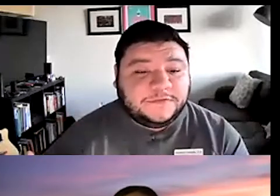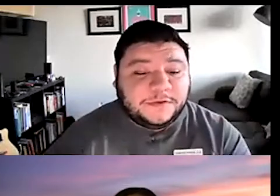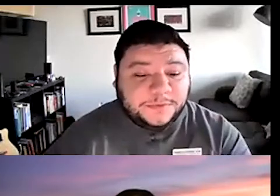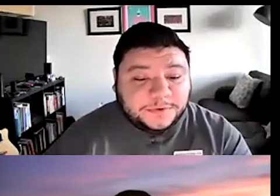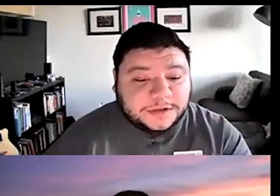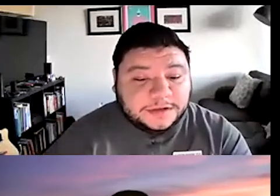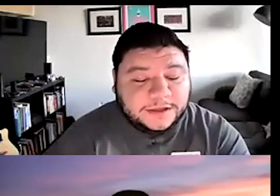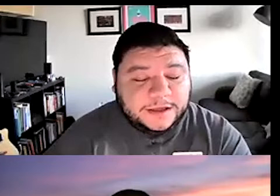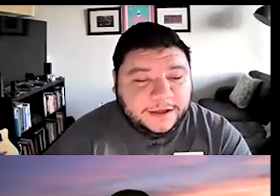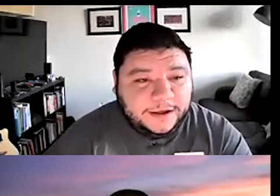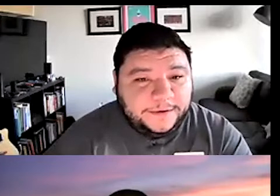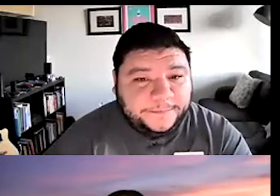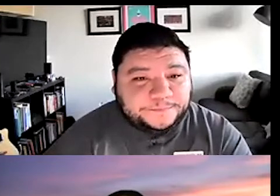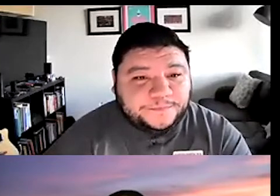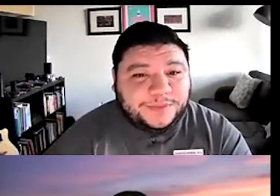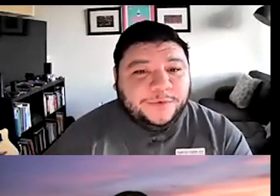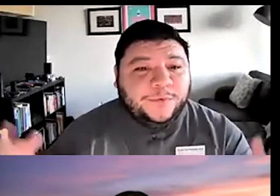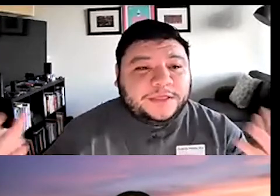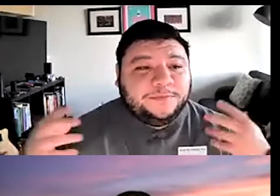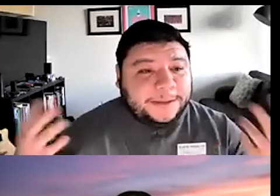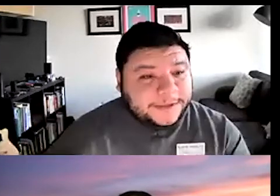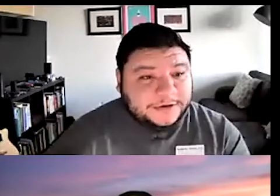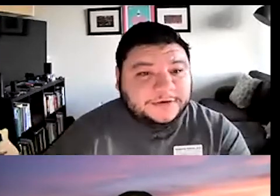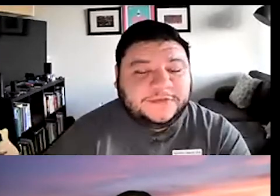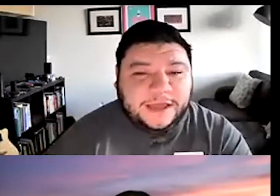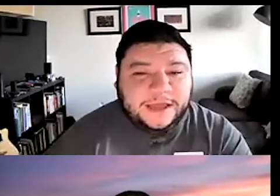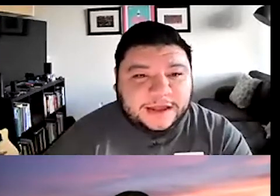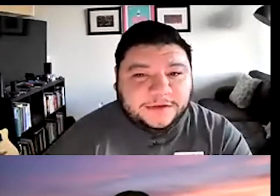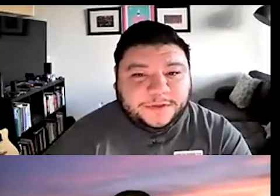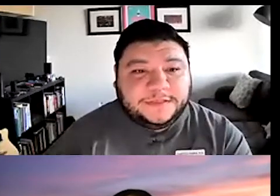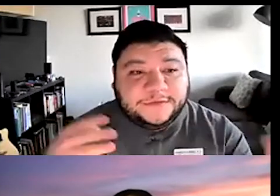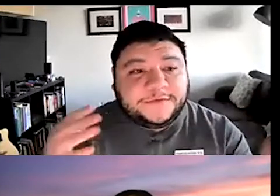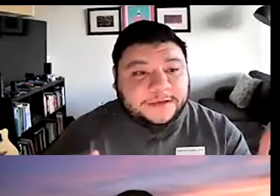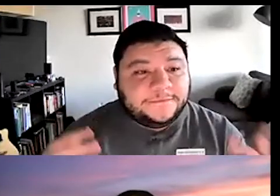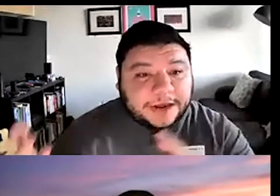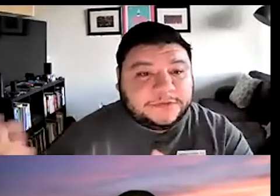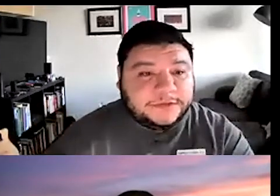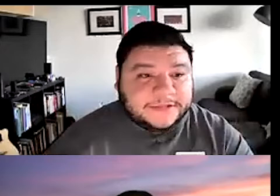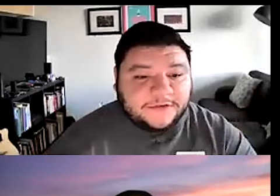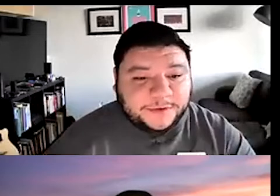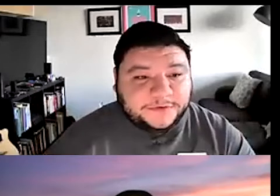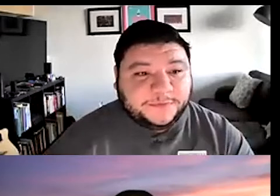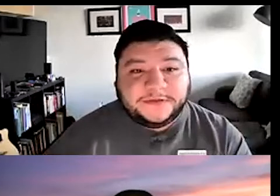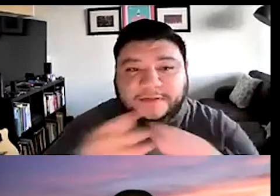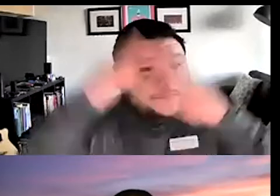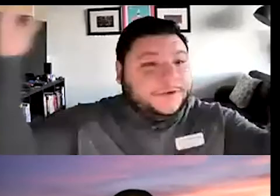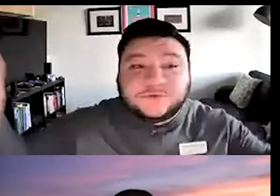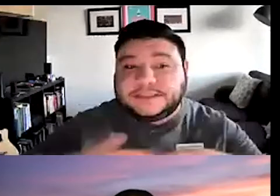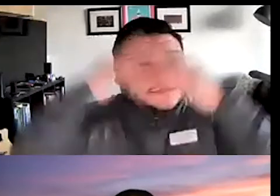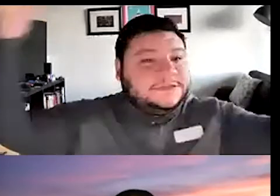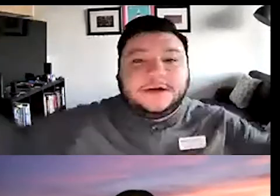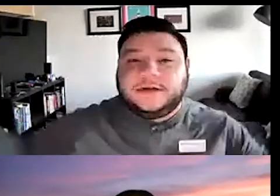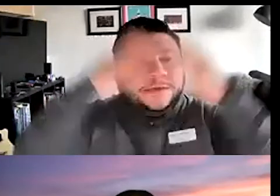of community with my peers and with different like faculty and staff members, because